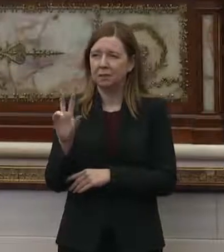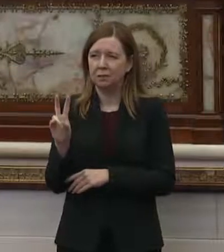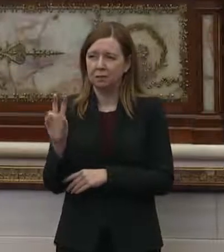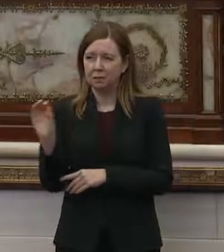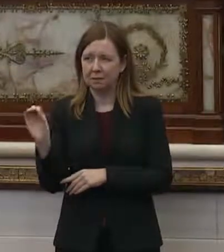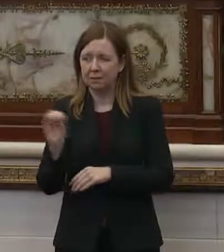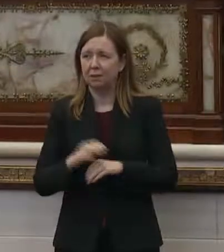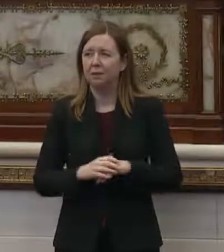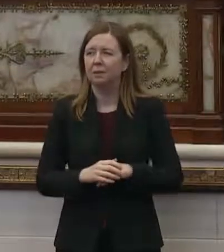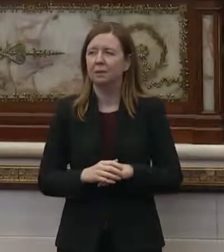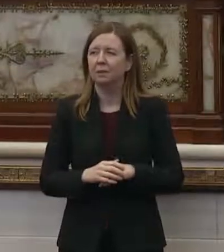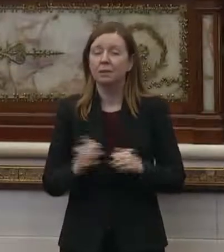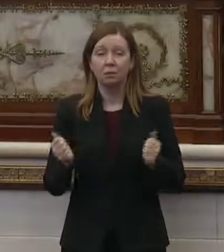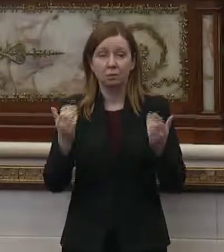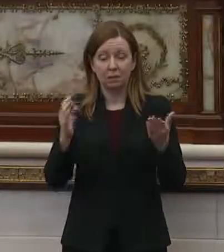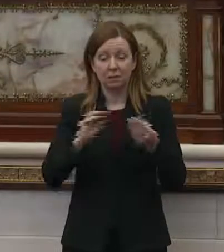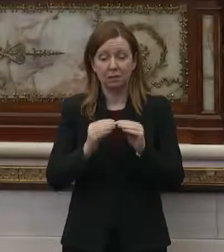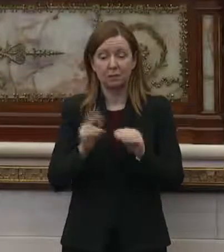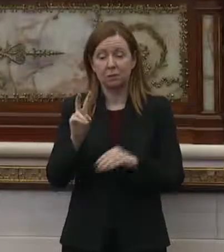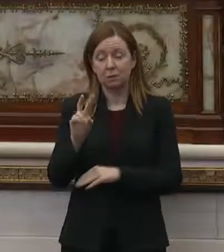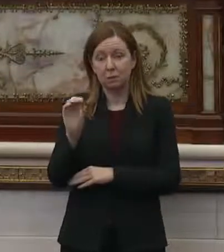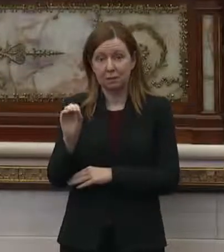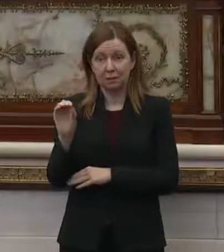200520. Resolution number